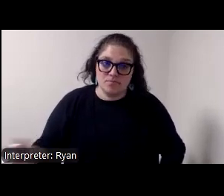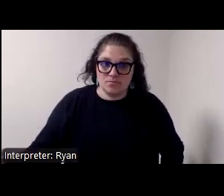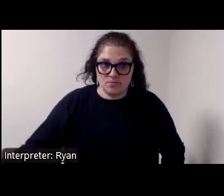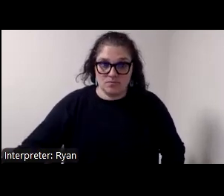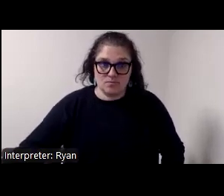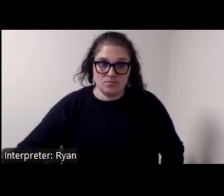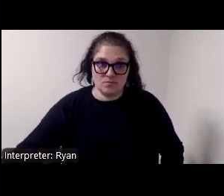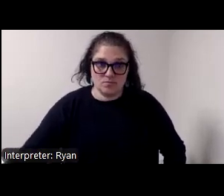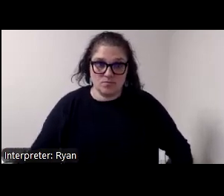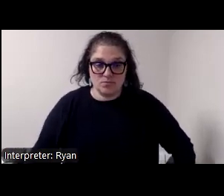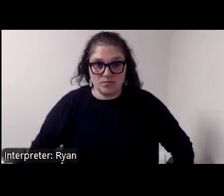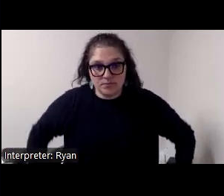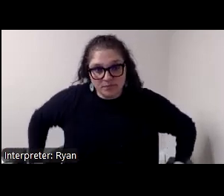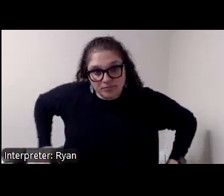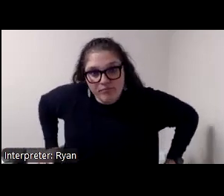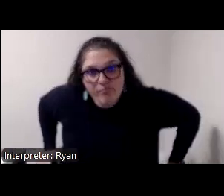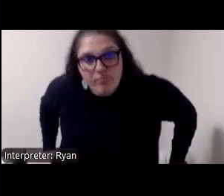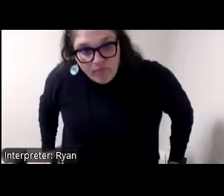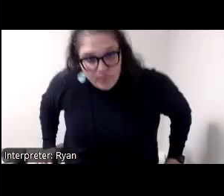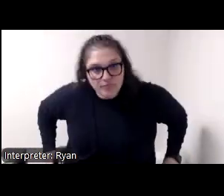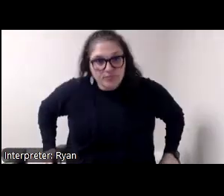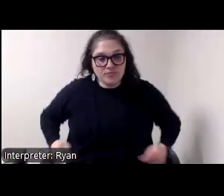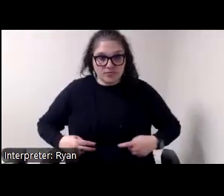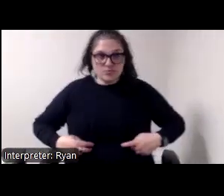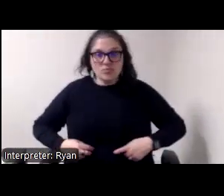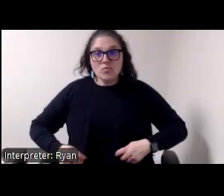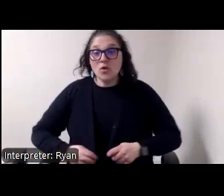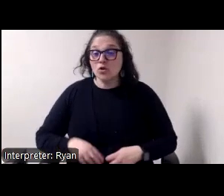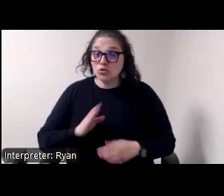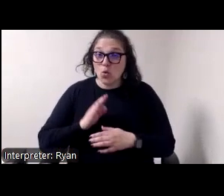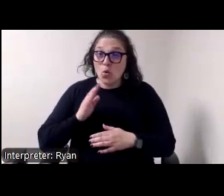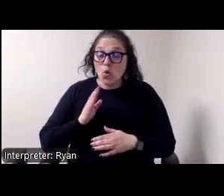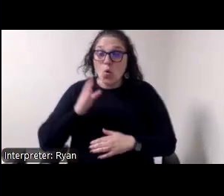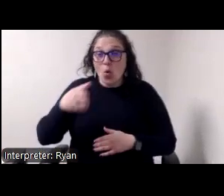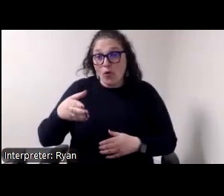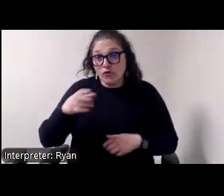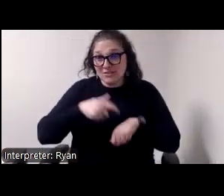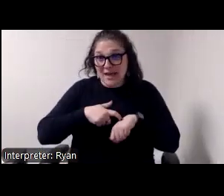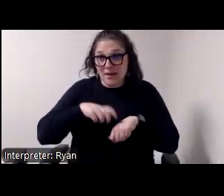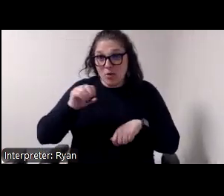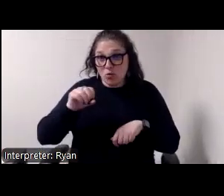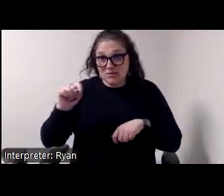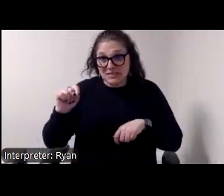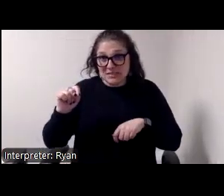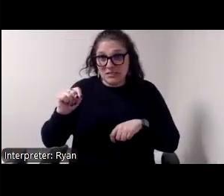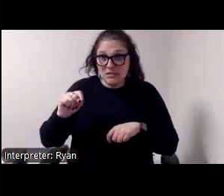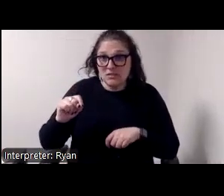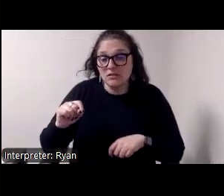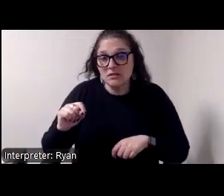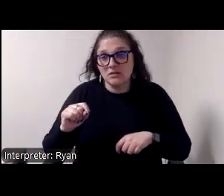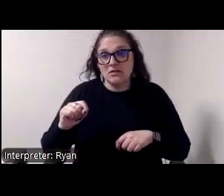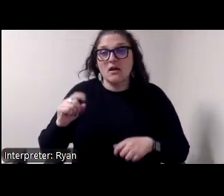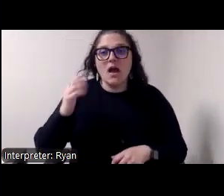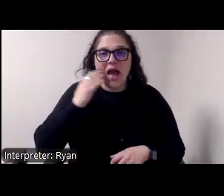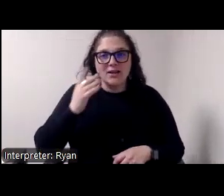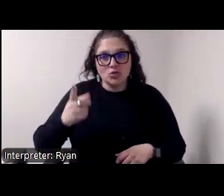So overtime and leave, the overtime is more geared towards DDS, since I do know